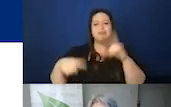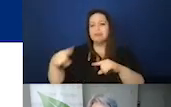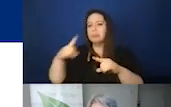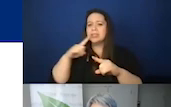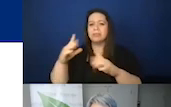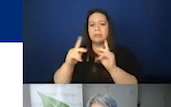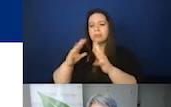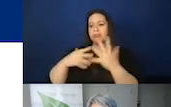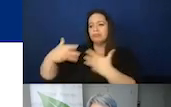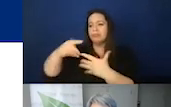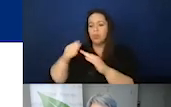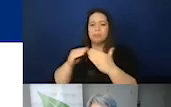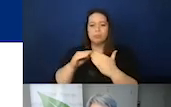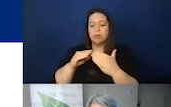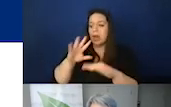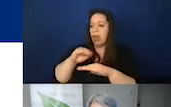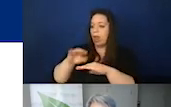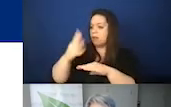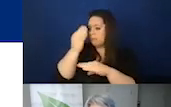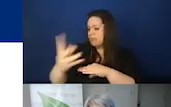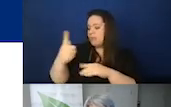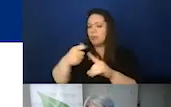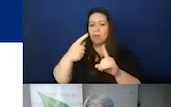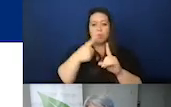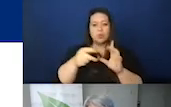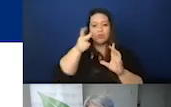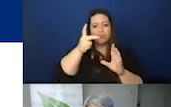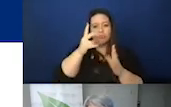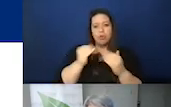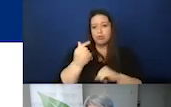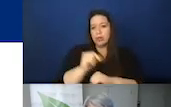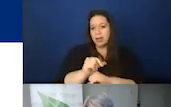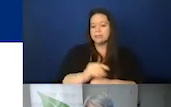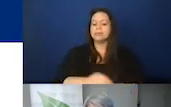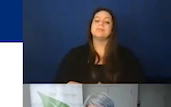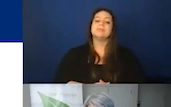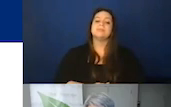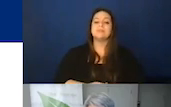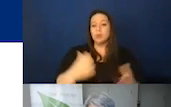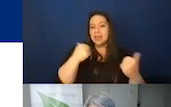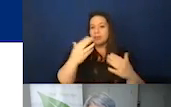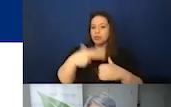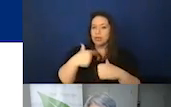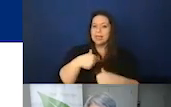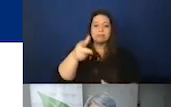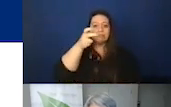your community. So I thank you very much for joining us and listening with open ears.